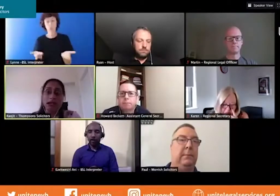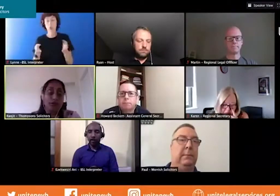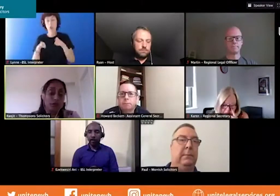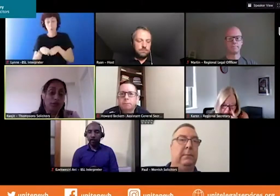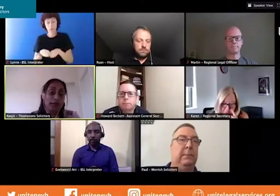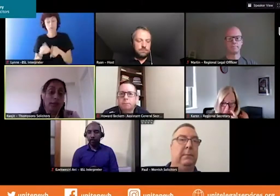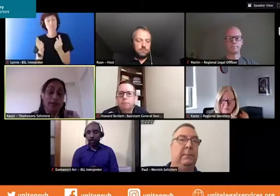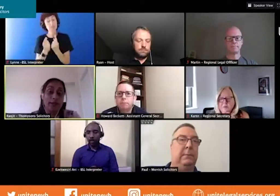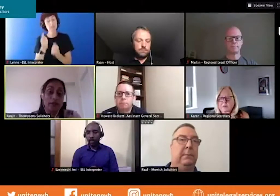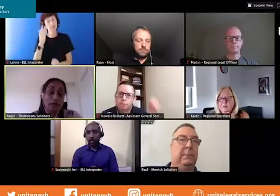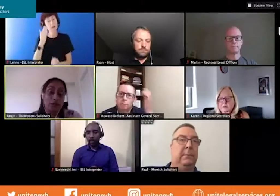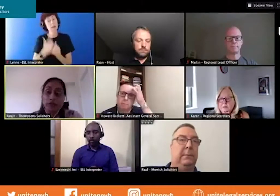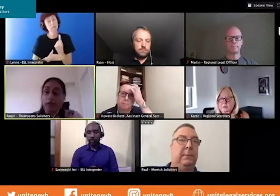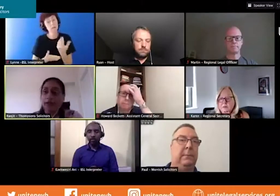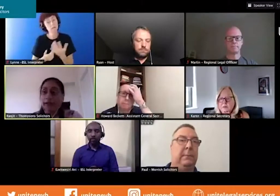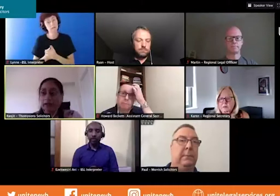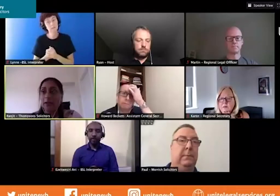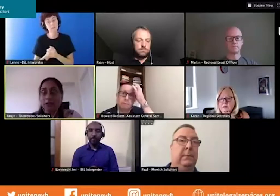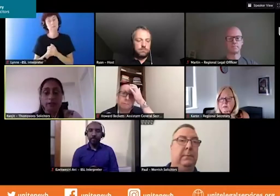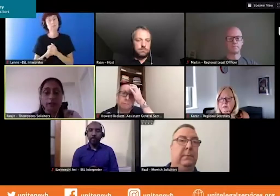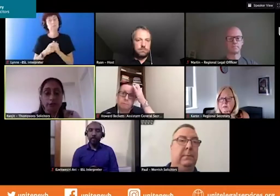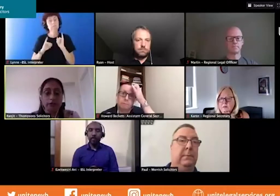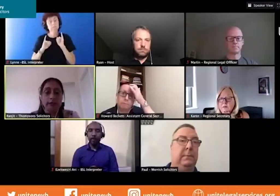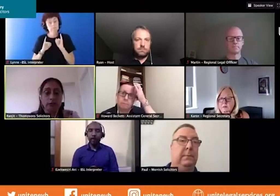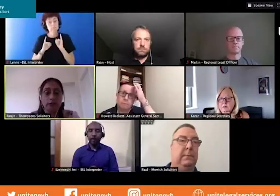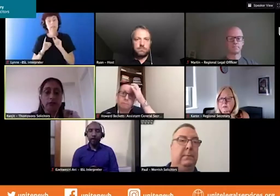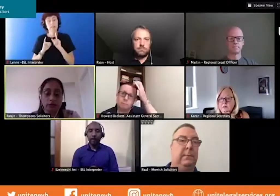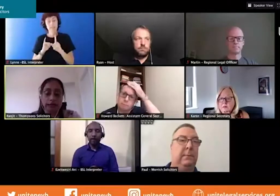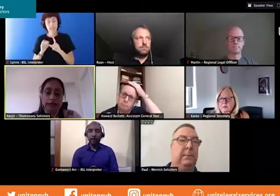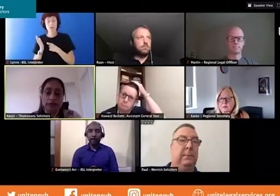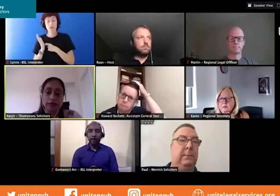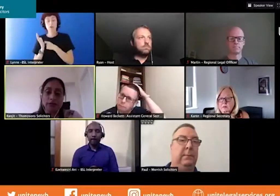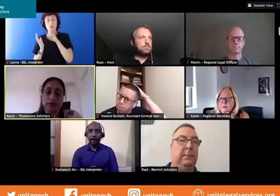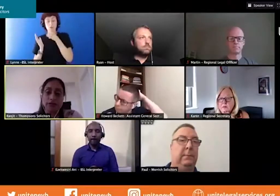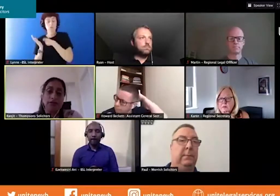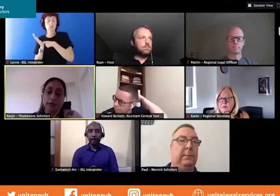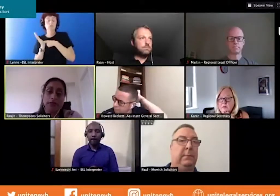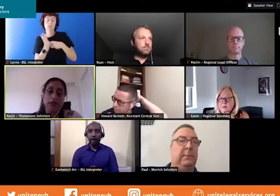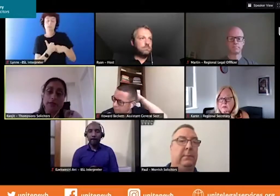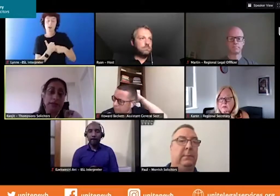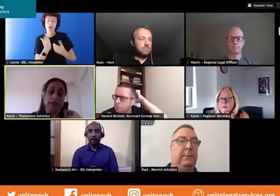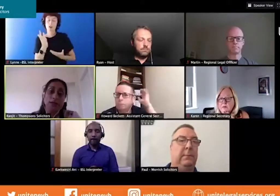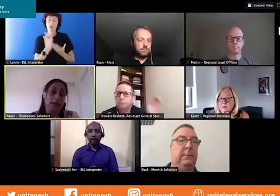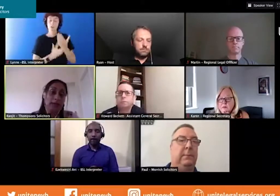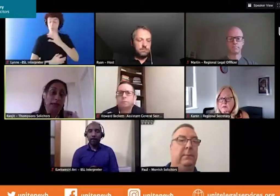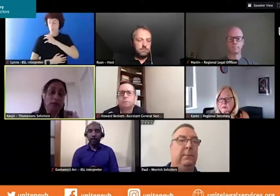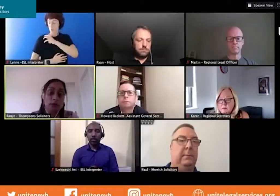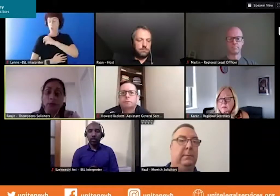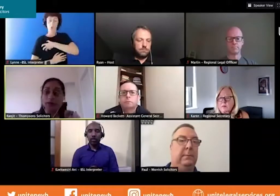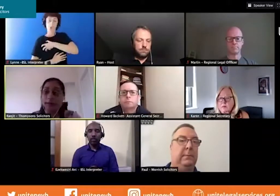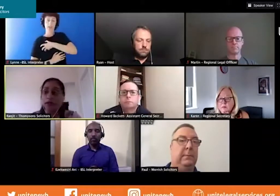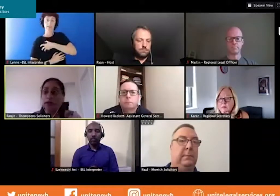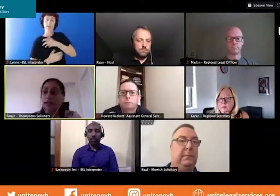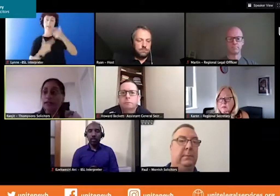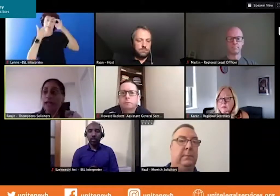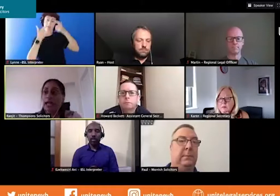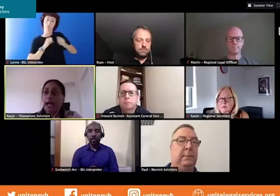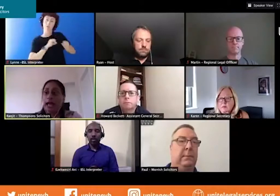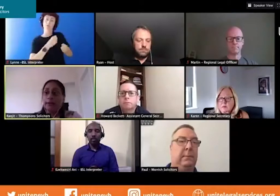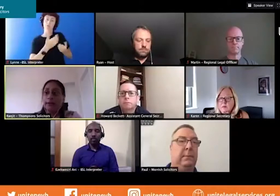And unfortunately, when things do go wrong, that's when a referral is made through Unite Legal Services and you end up speaking to either me or one of my